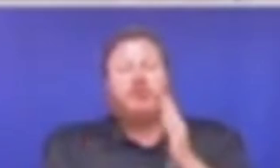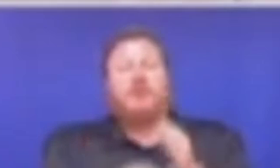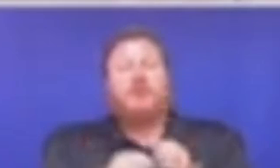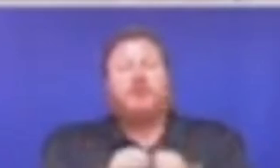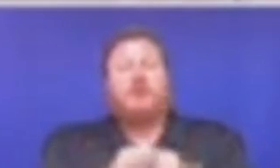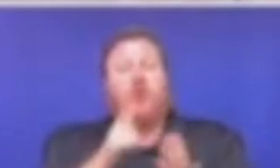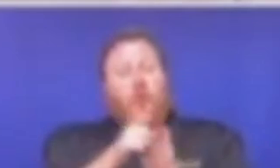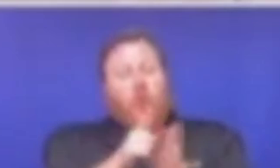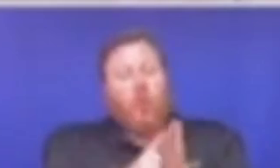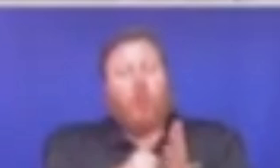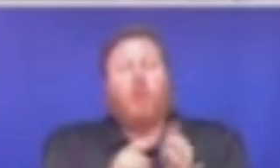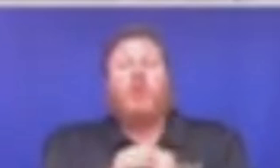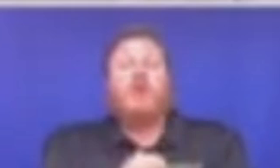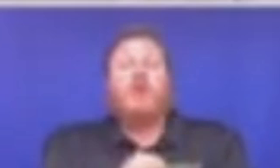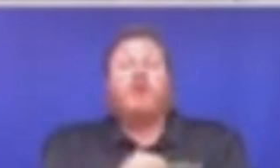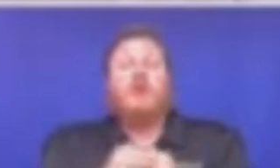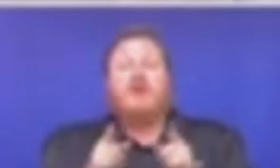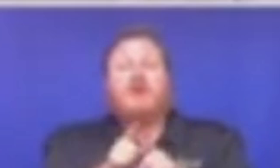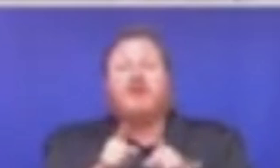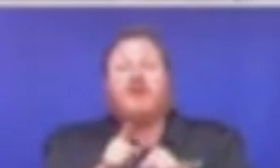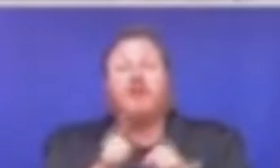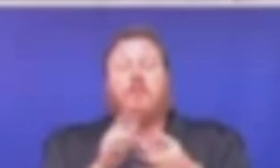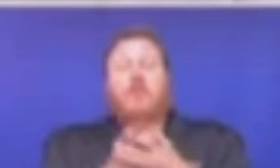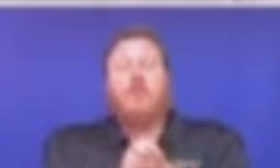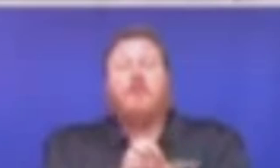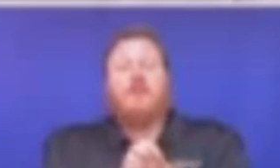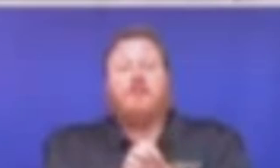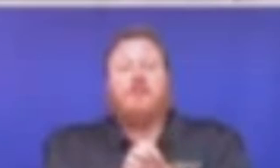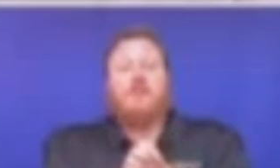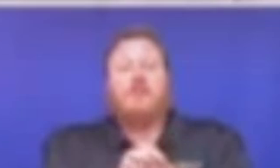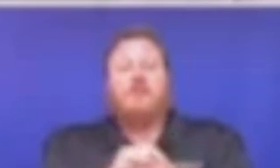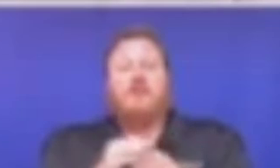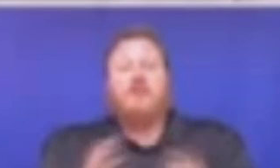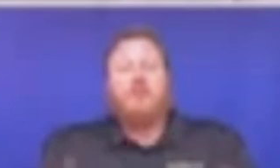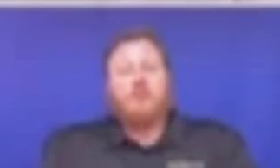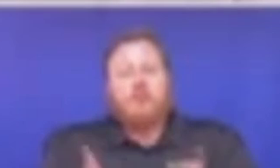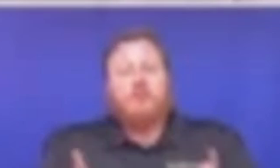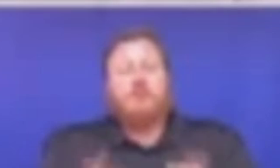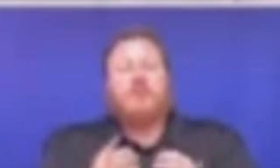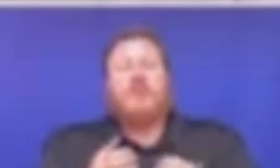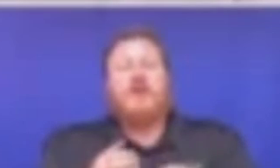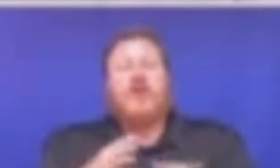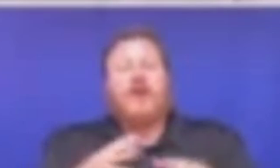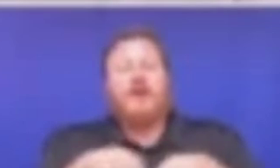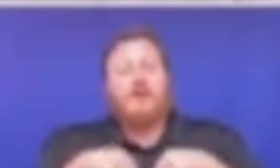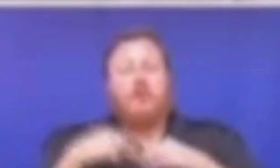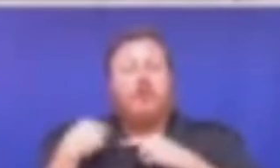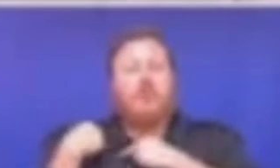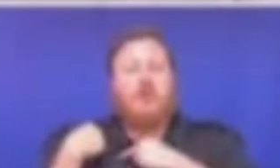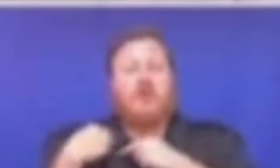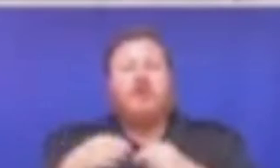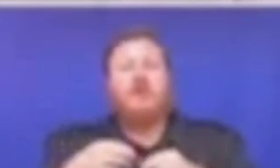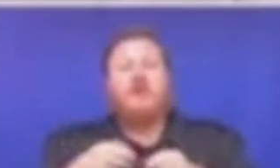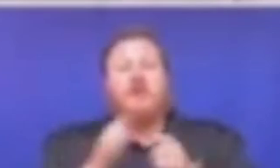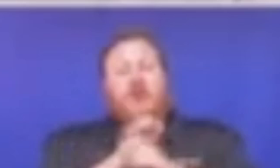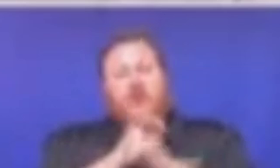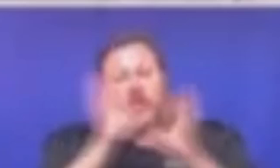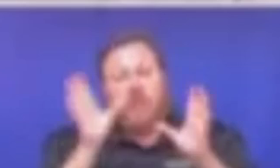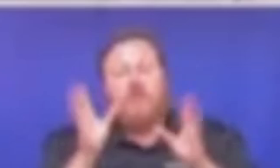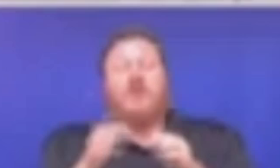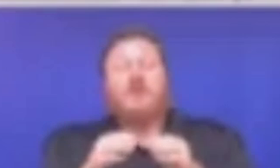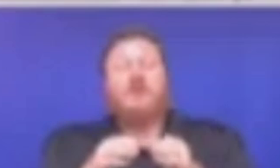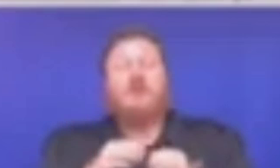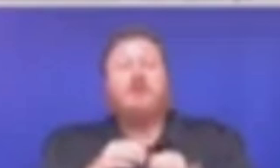The principles included a commitment to promote accountability, transparency, integrity, and good